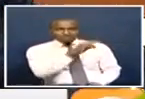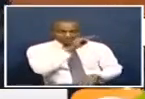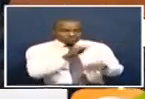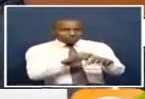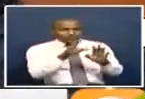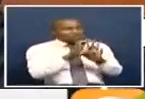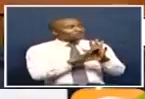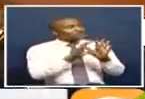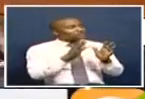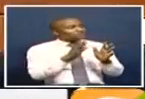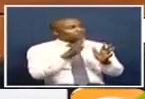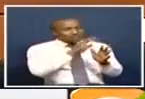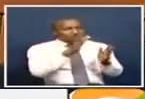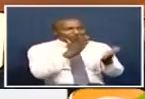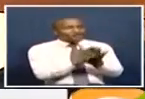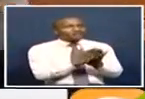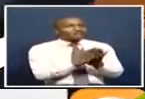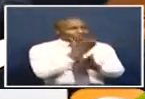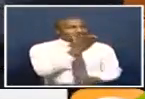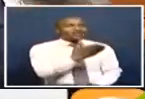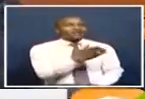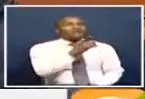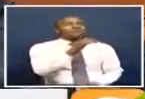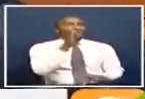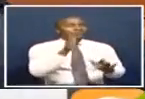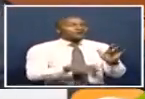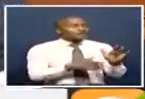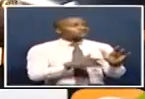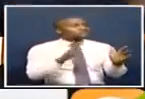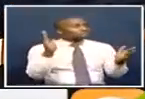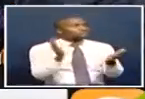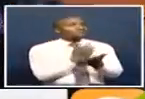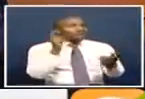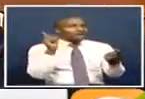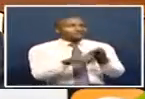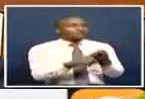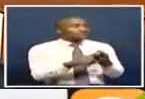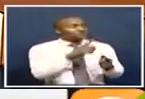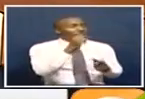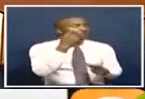of Rights, Article 41, para 5. You cannot remove it until when you go for a referendum.